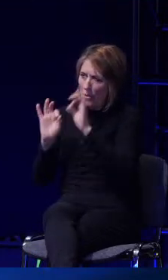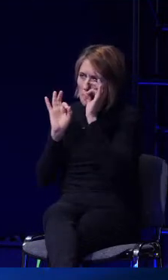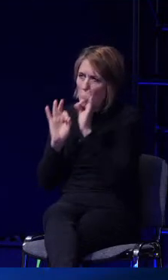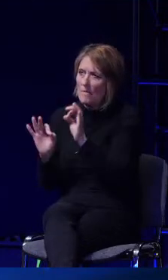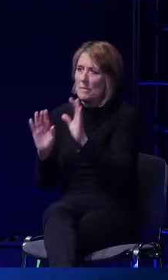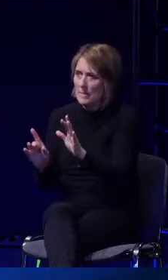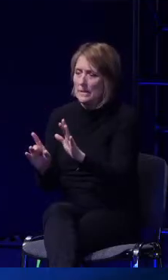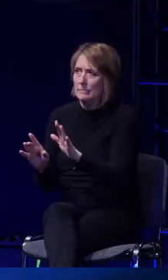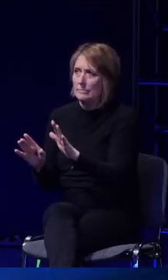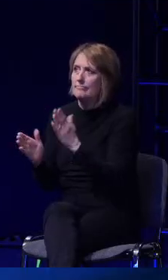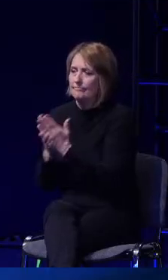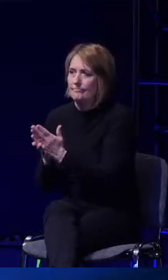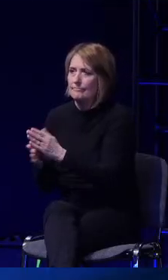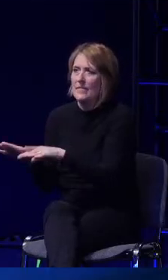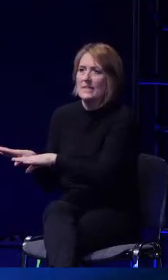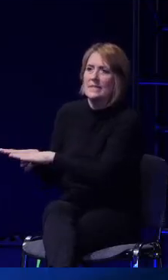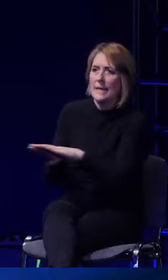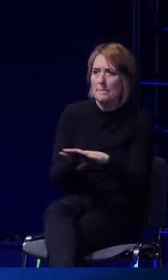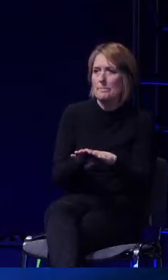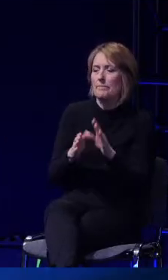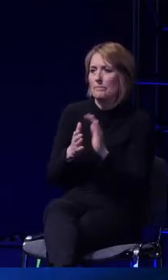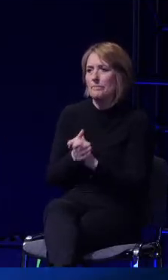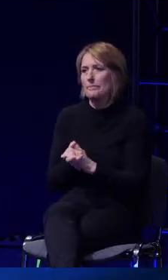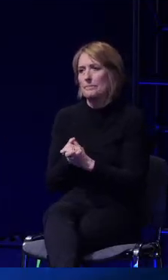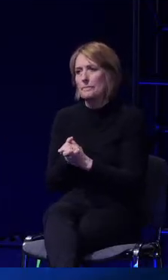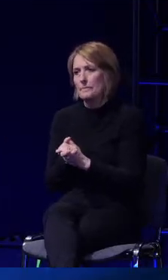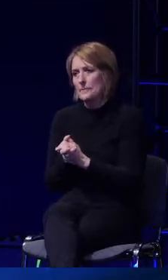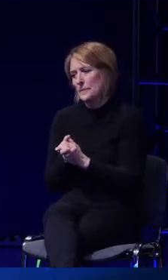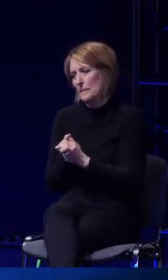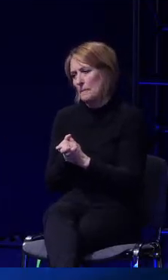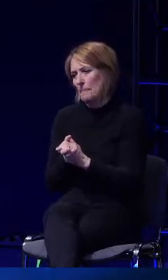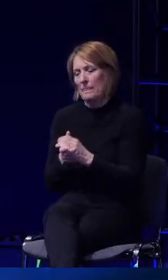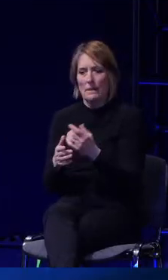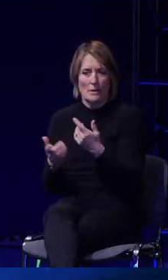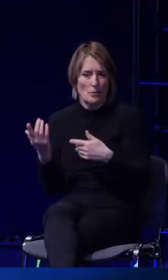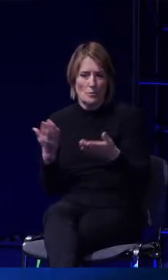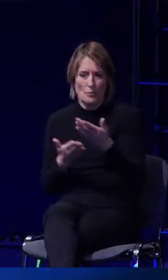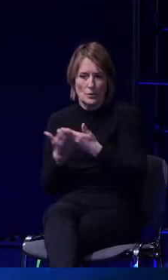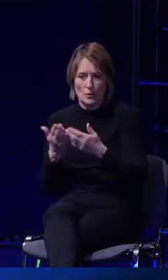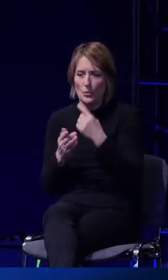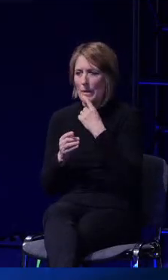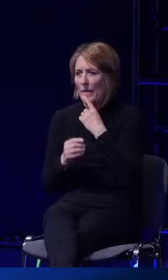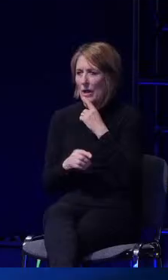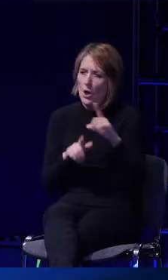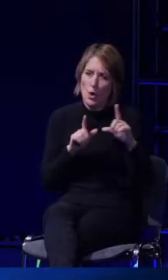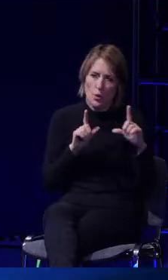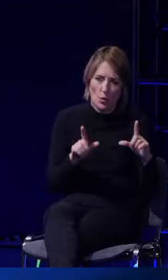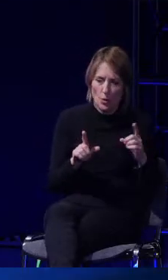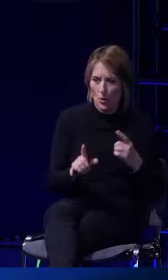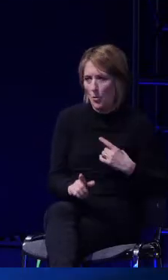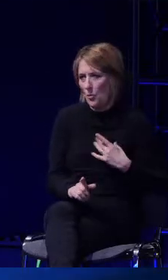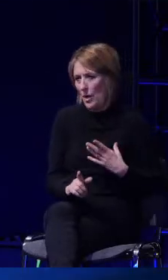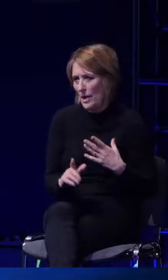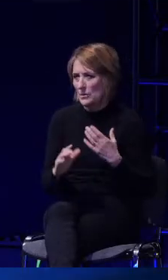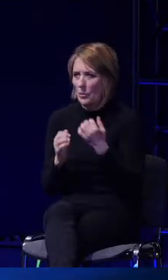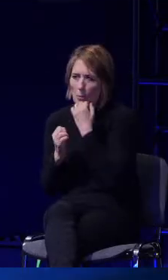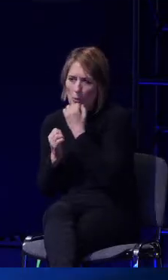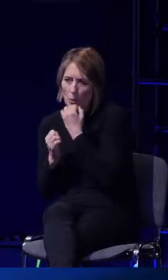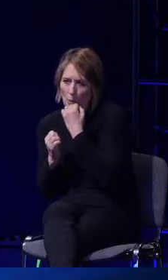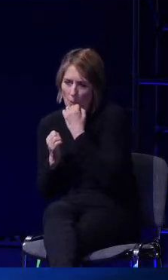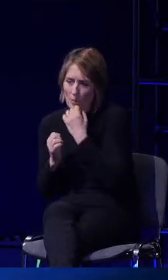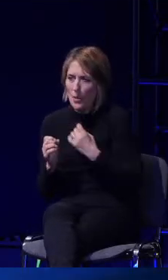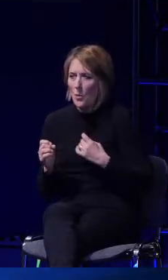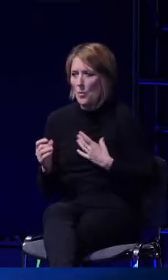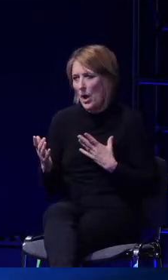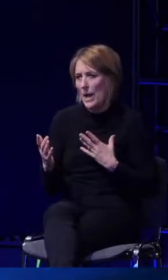same. And we would just, speak in terms of the cool white, the warm white, and then the color chips on that, and kind of drive